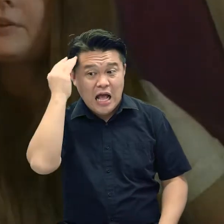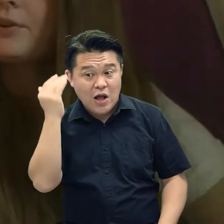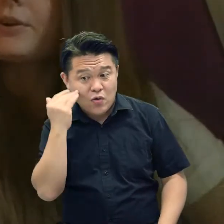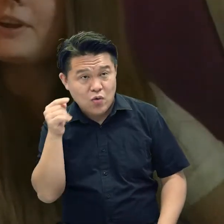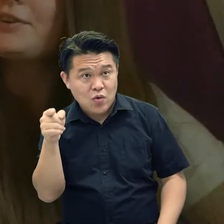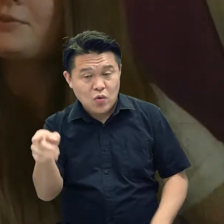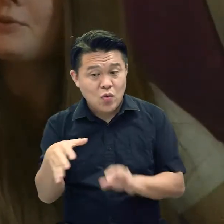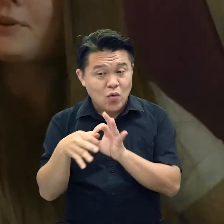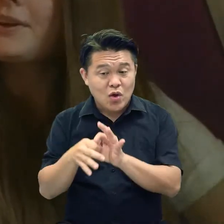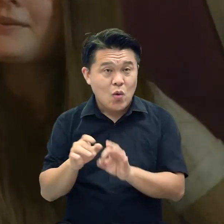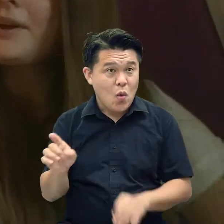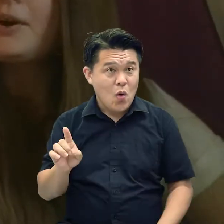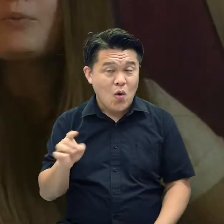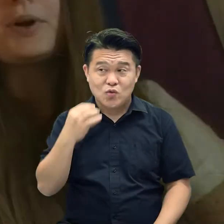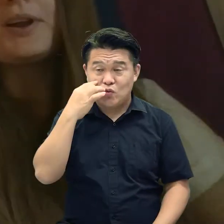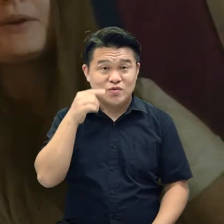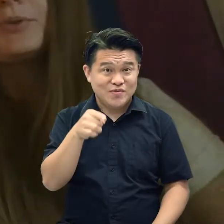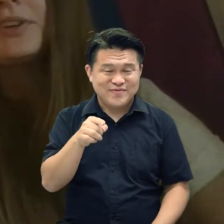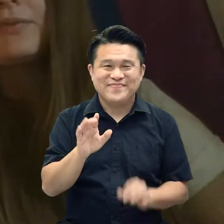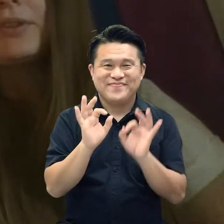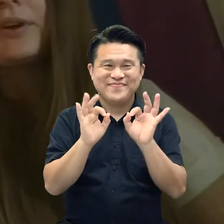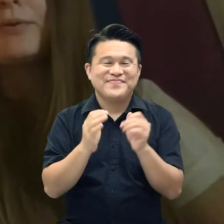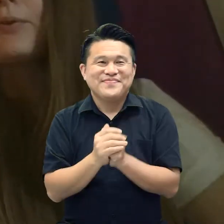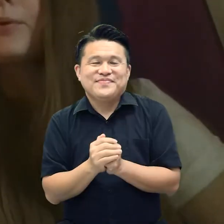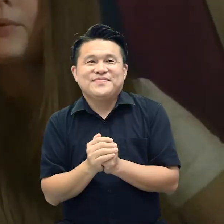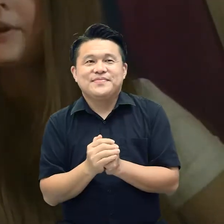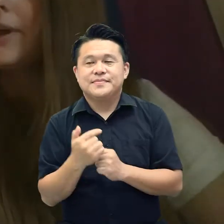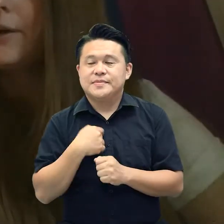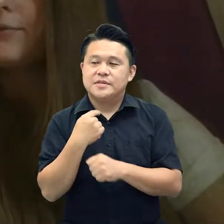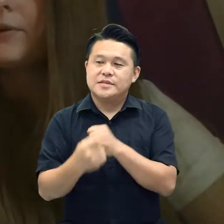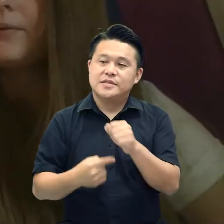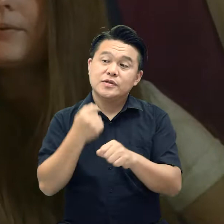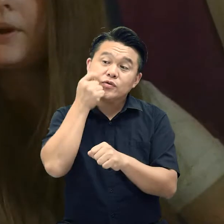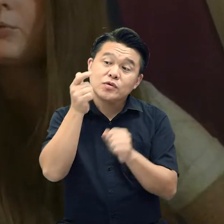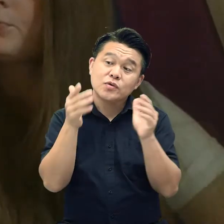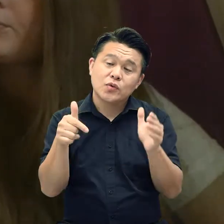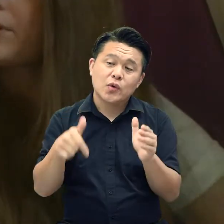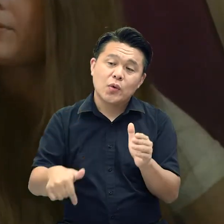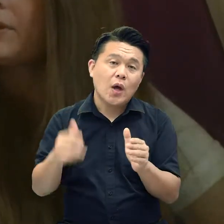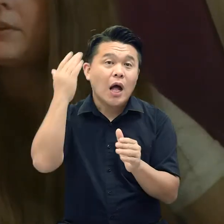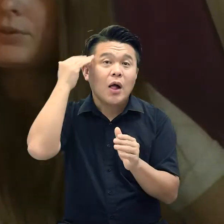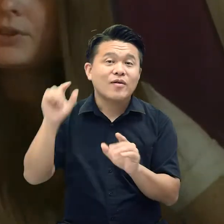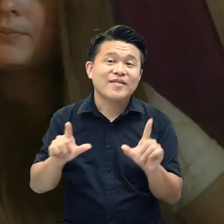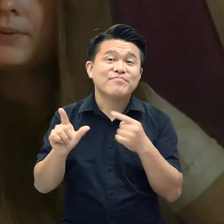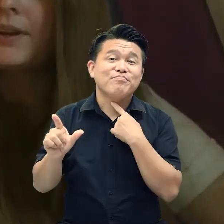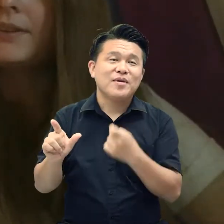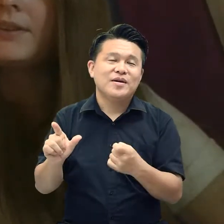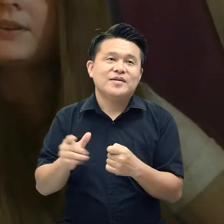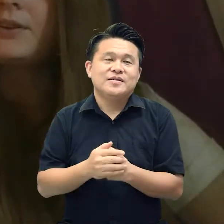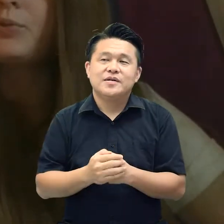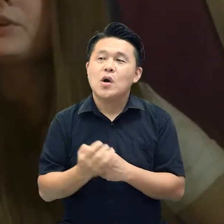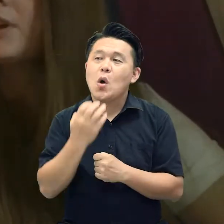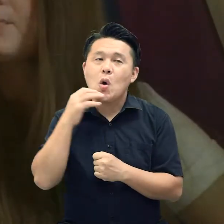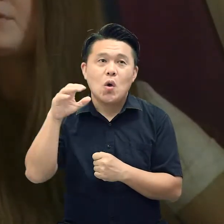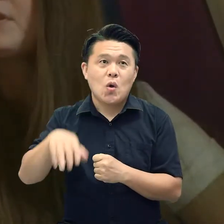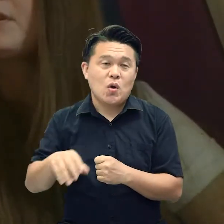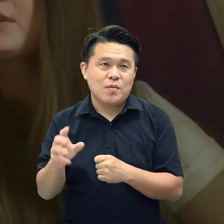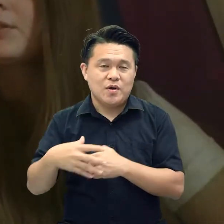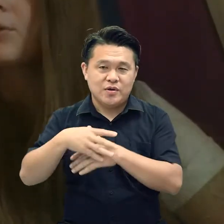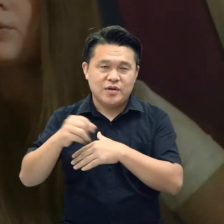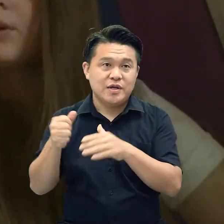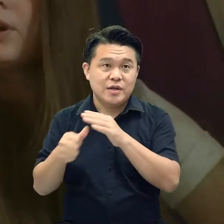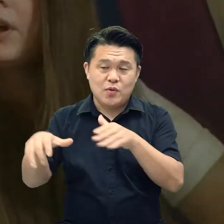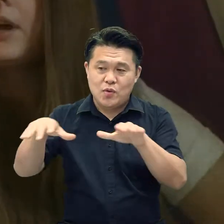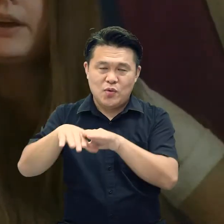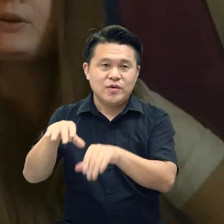So what is our connection to Korea? Well, I was living there for 1.5 years. I was both having an internship at the Swedish Embassy